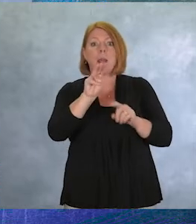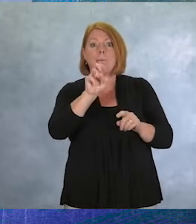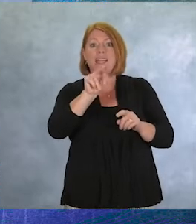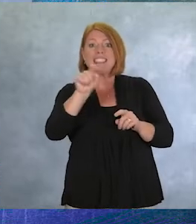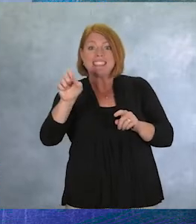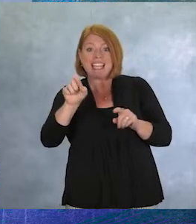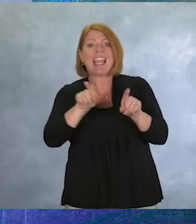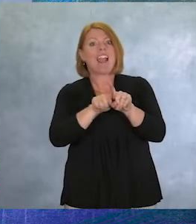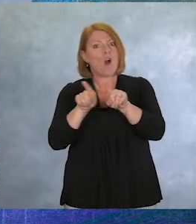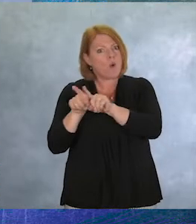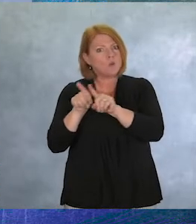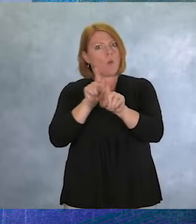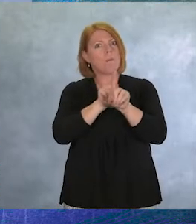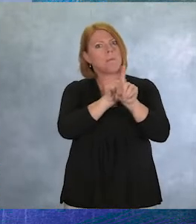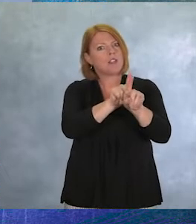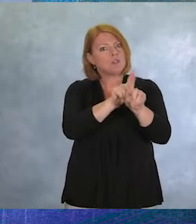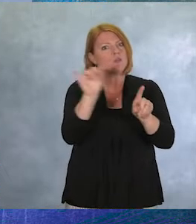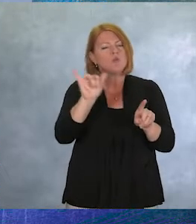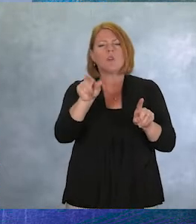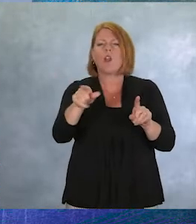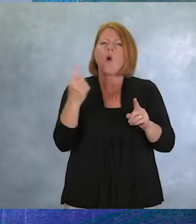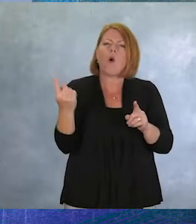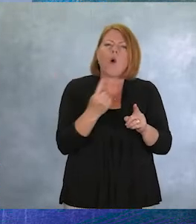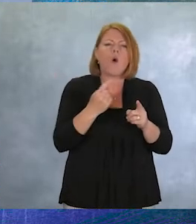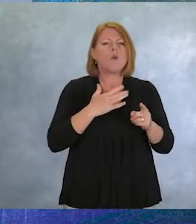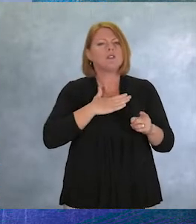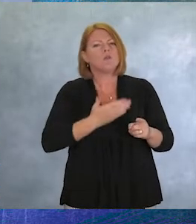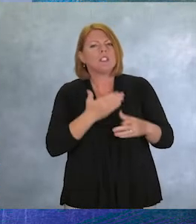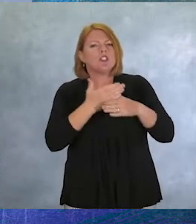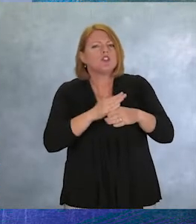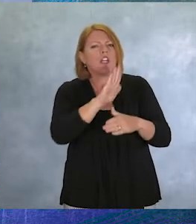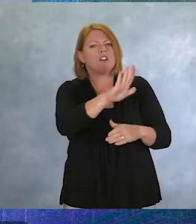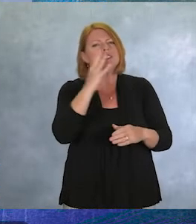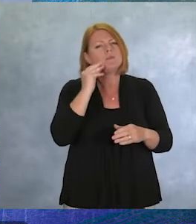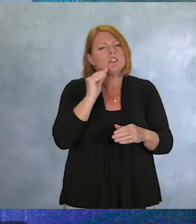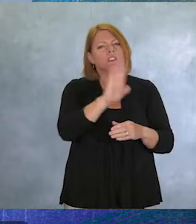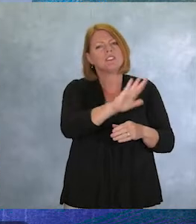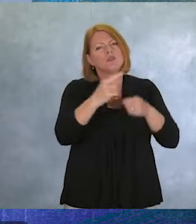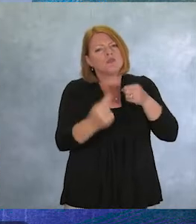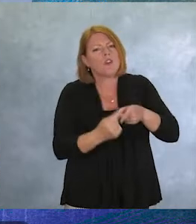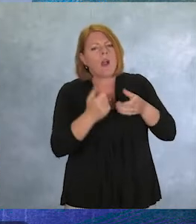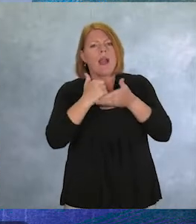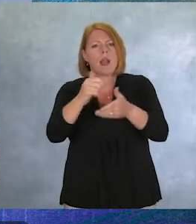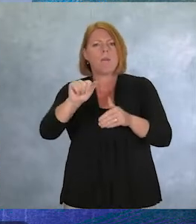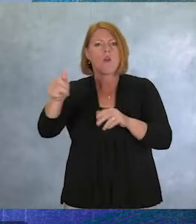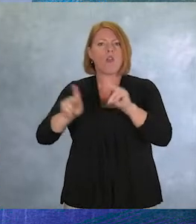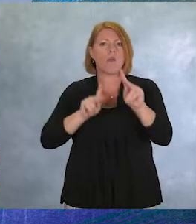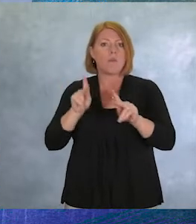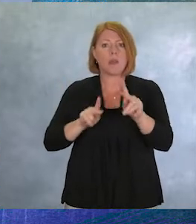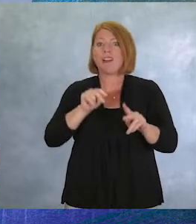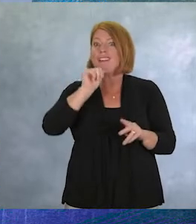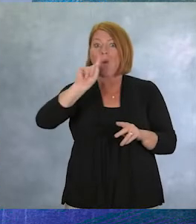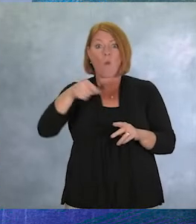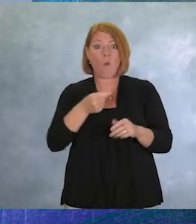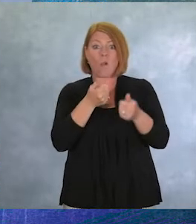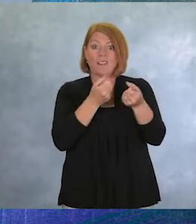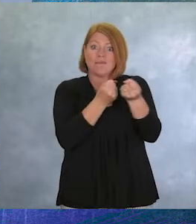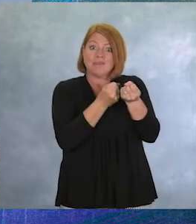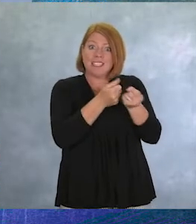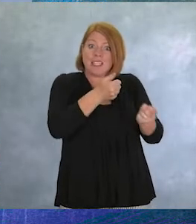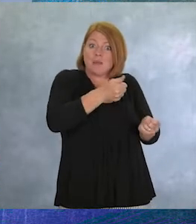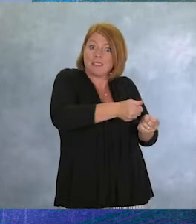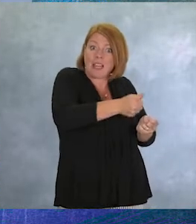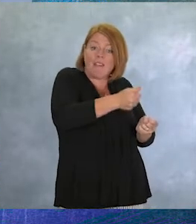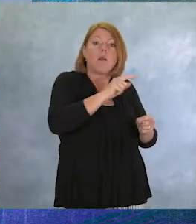He would readily share his personal struggles to help others overcome their own. Not only is he a self-advocate, but he advocated for others as